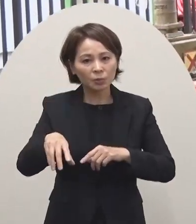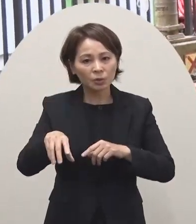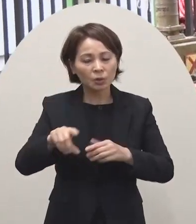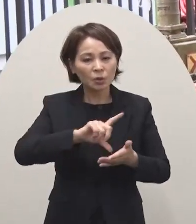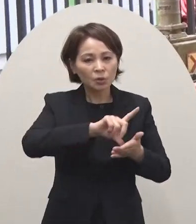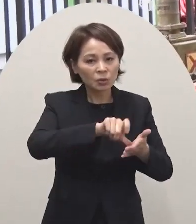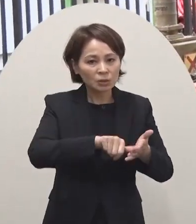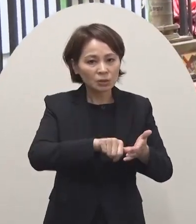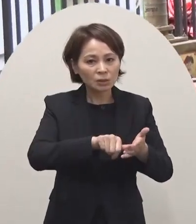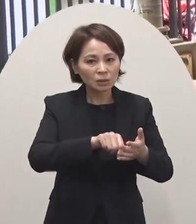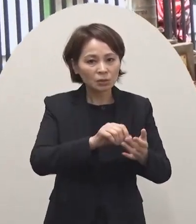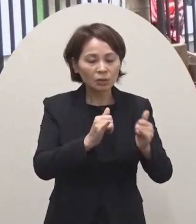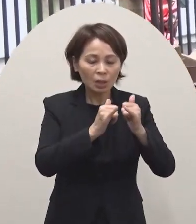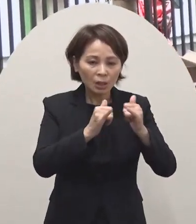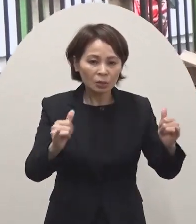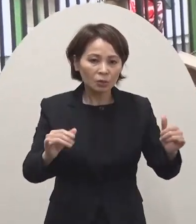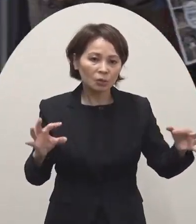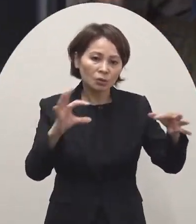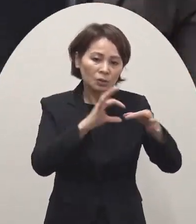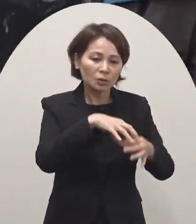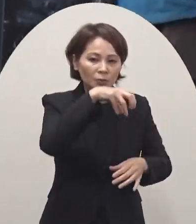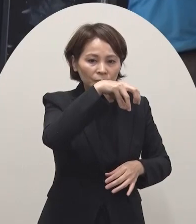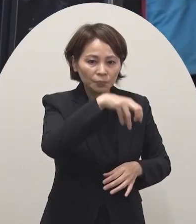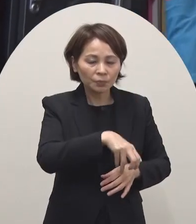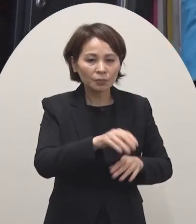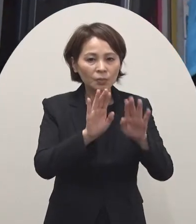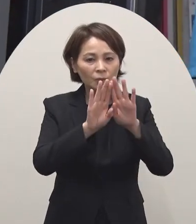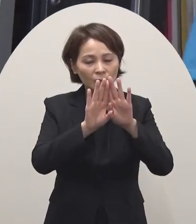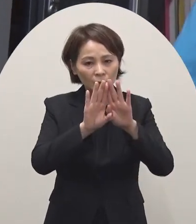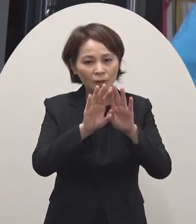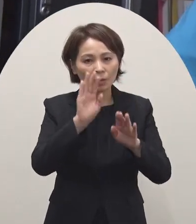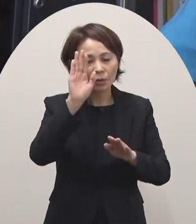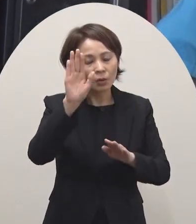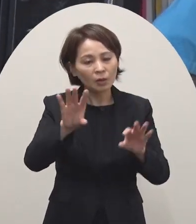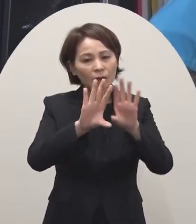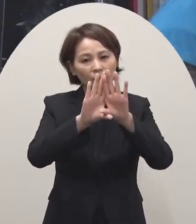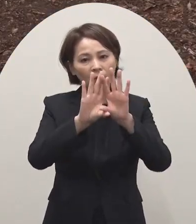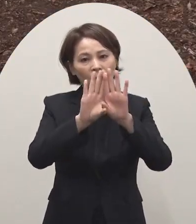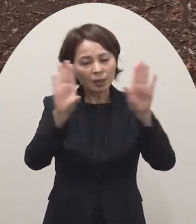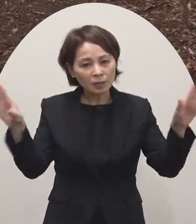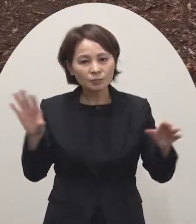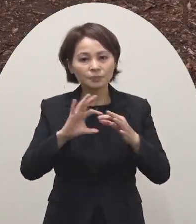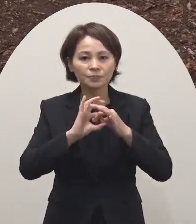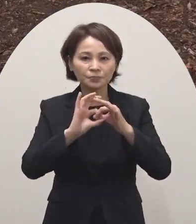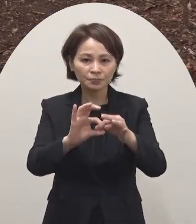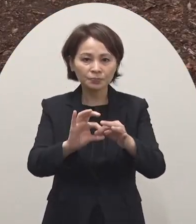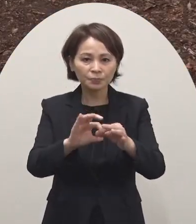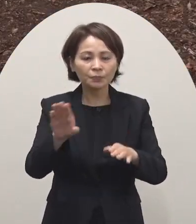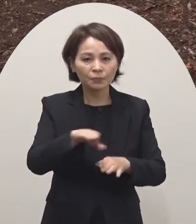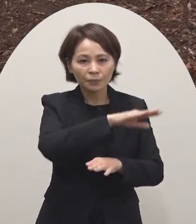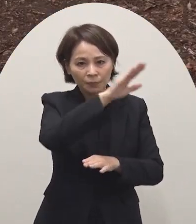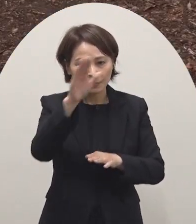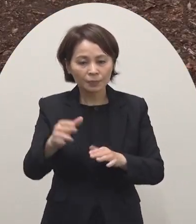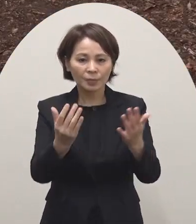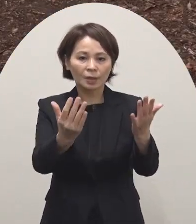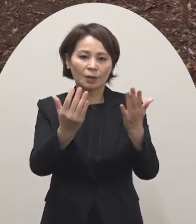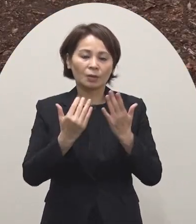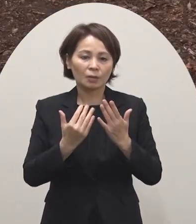other. We will continue to hold these events in the future. Please come and visit us.